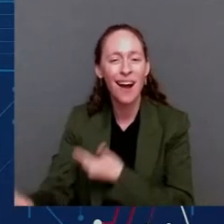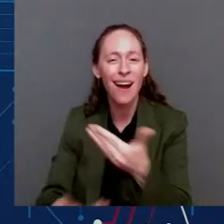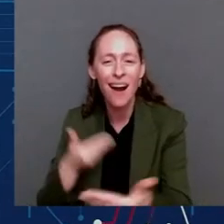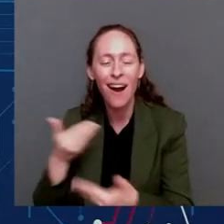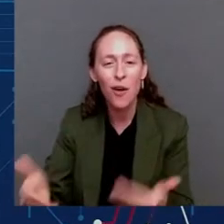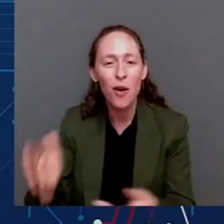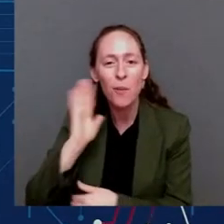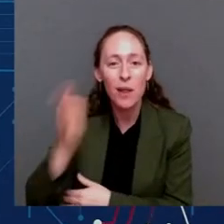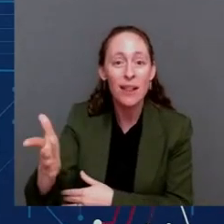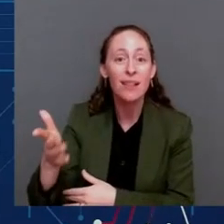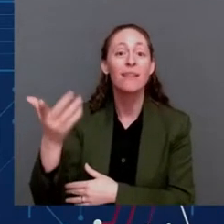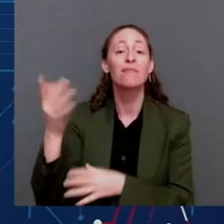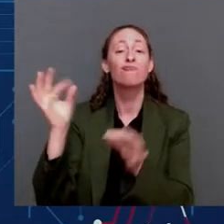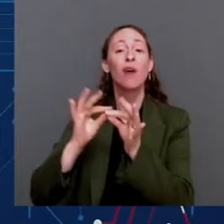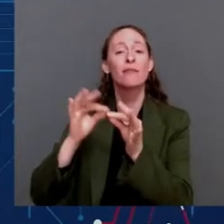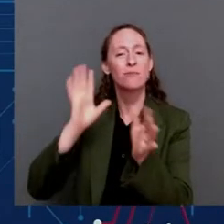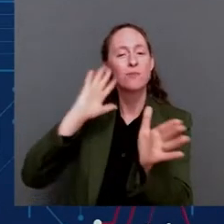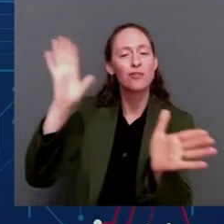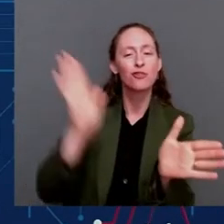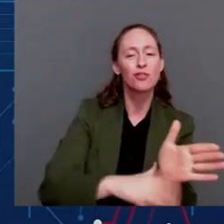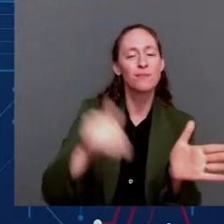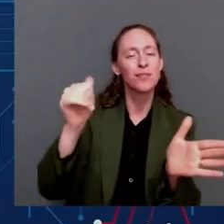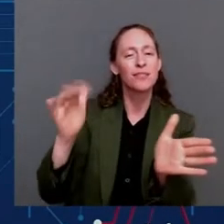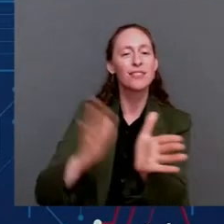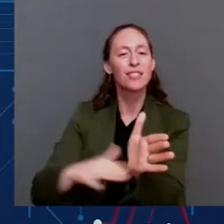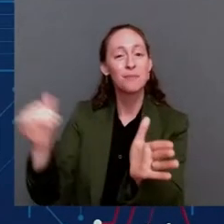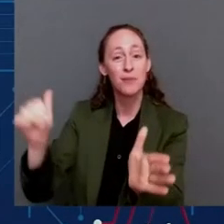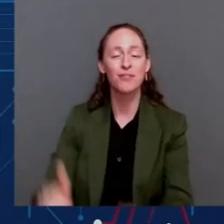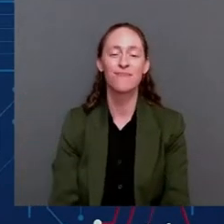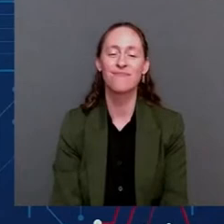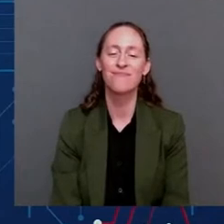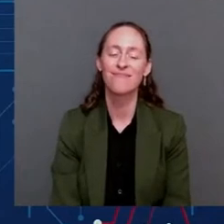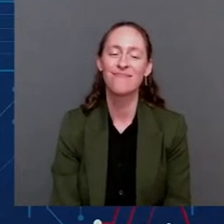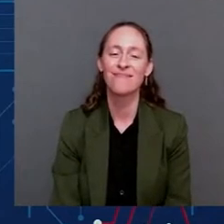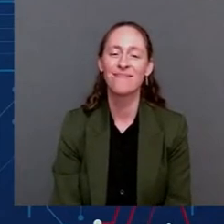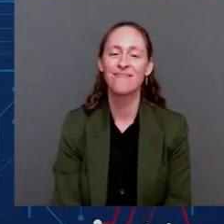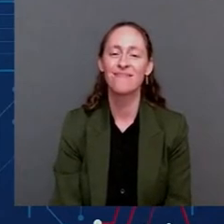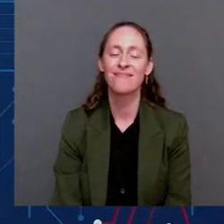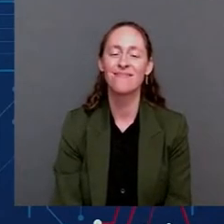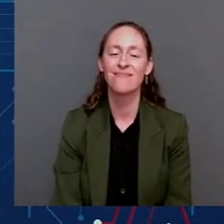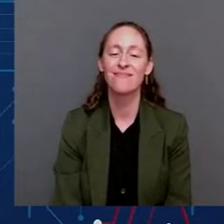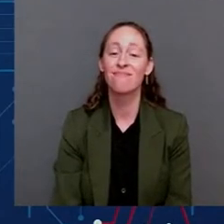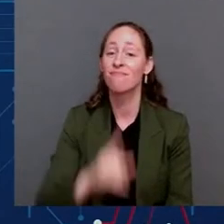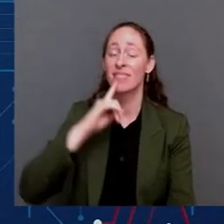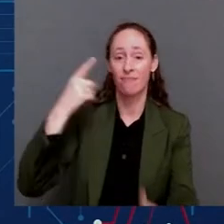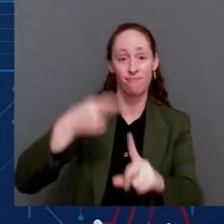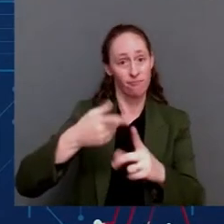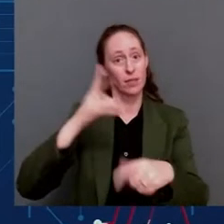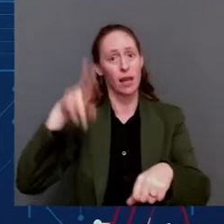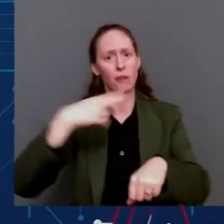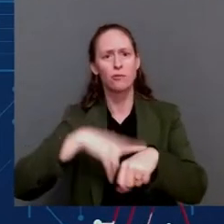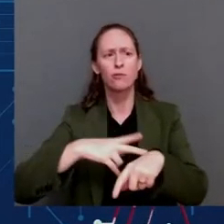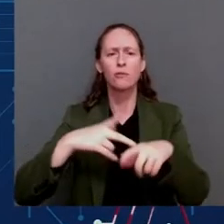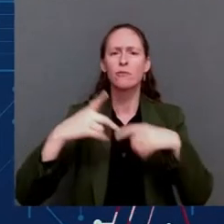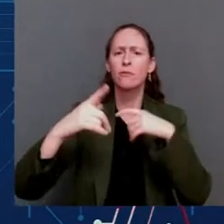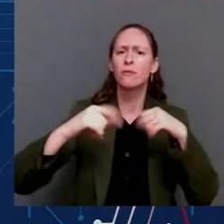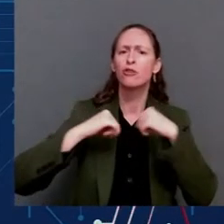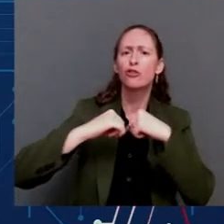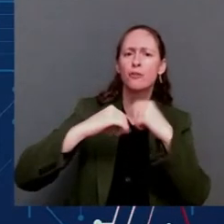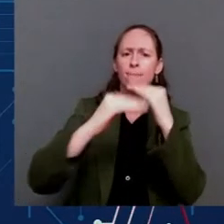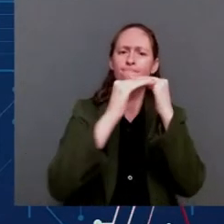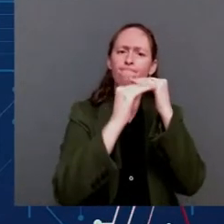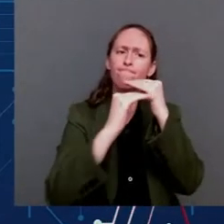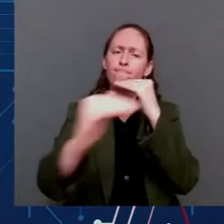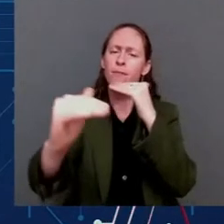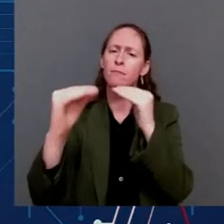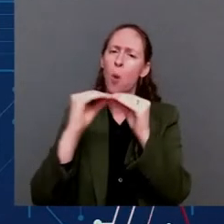homeland security, national security, and economic security. So this is certainly a very big moment, one that